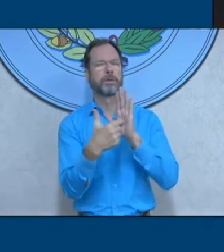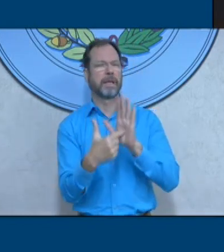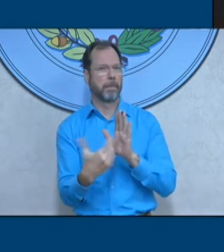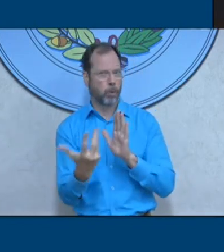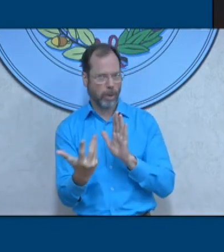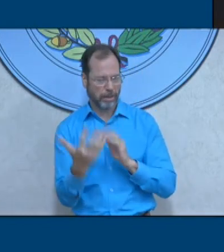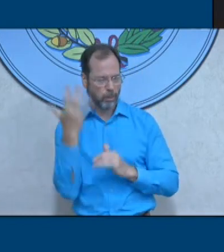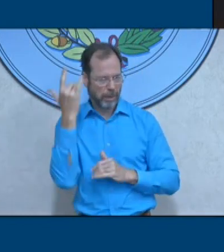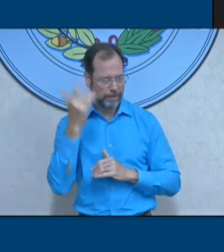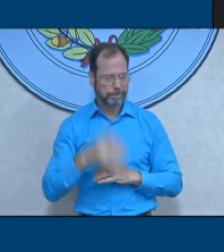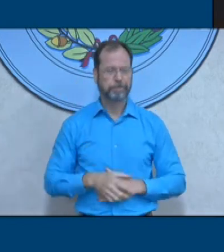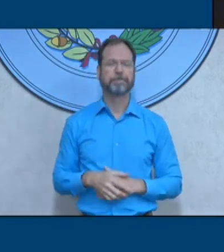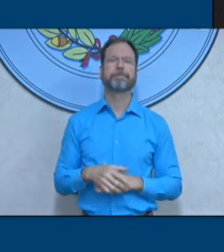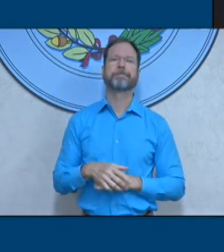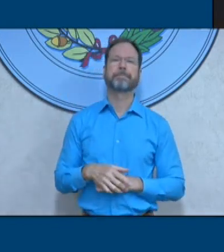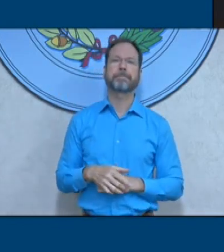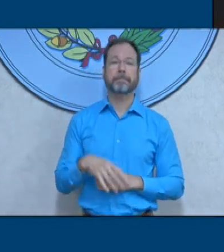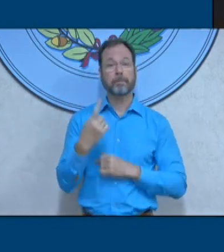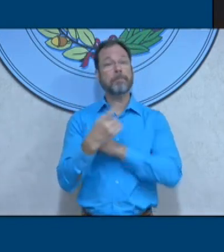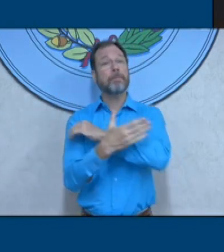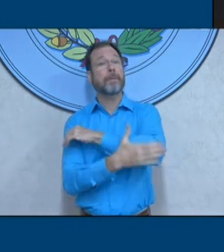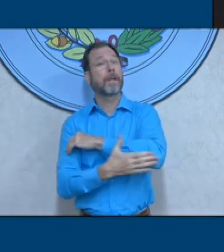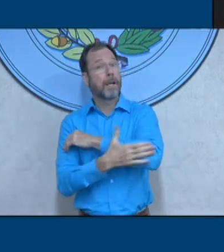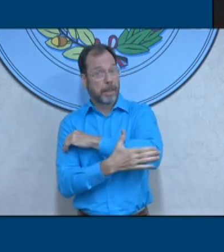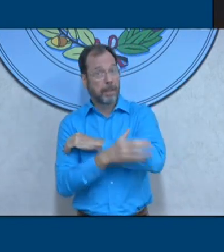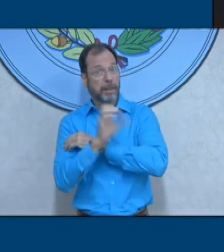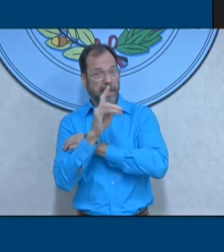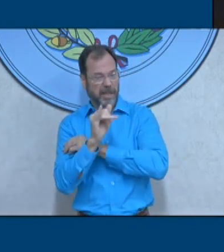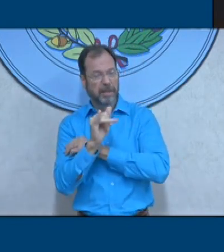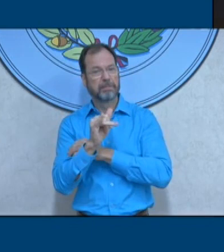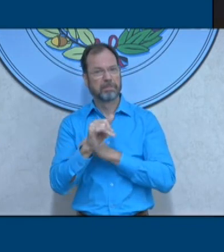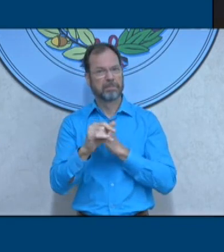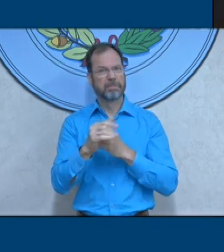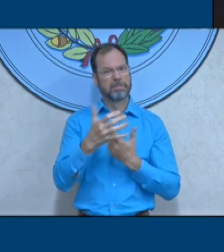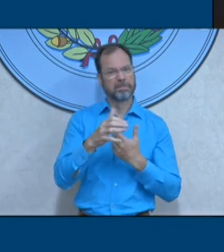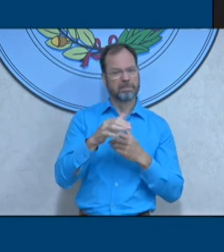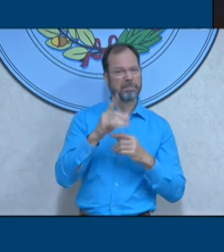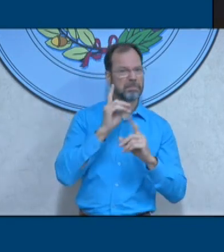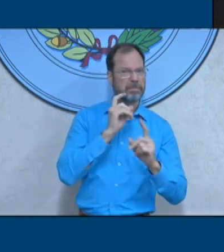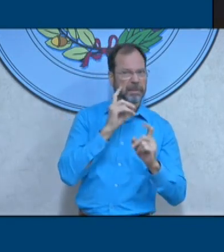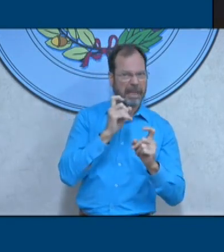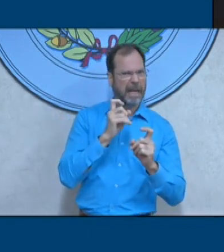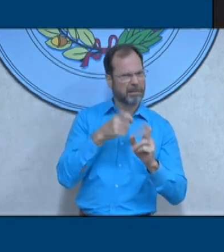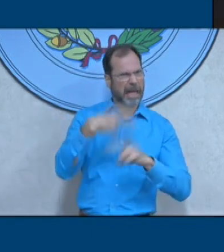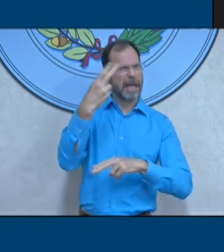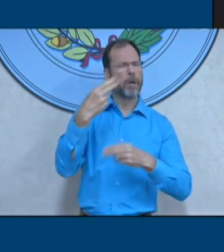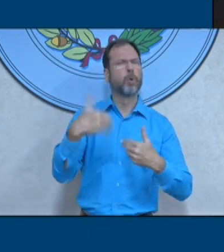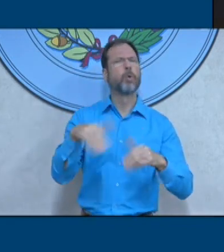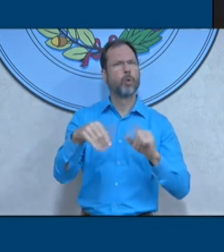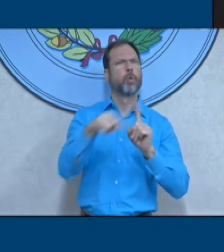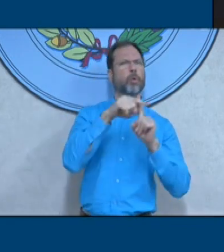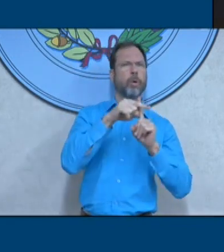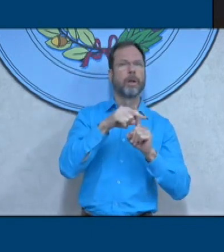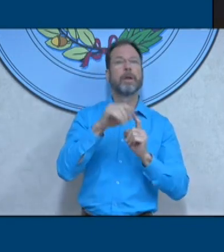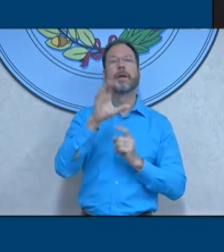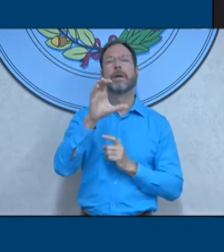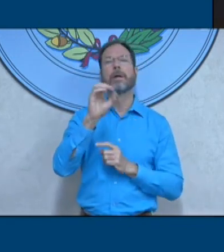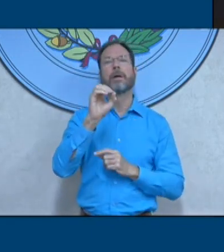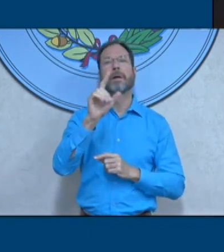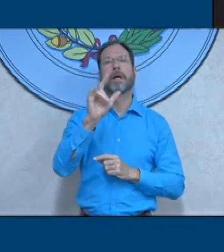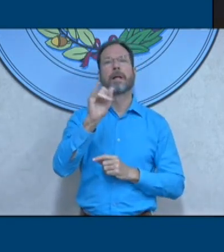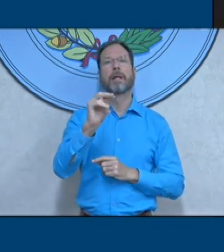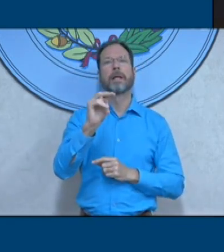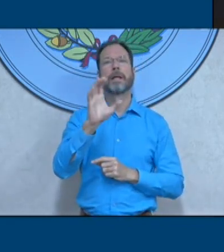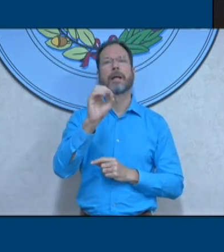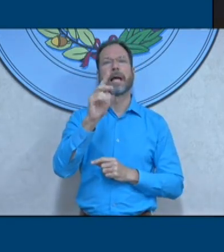of examples. One county where it tested inordinately high is Collin